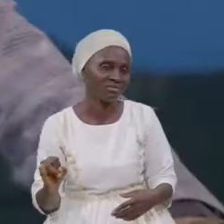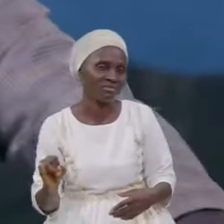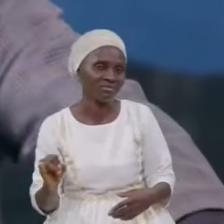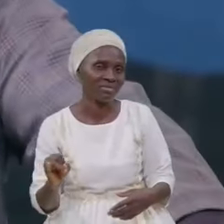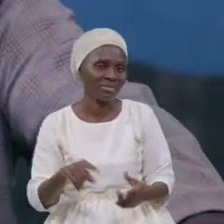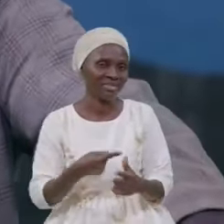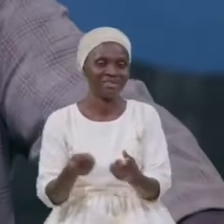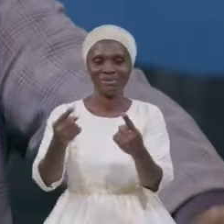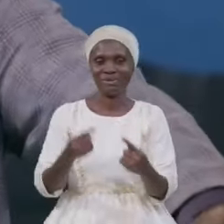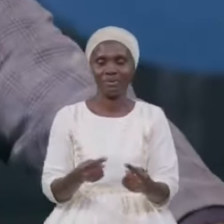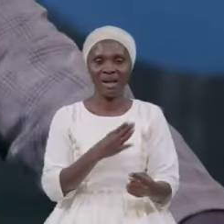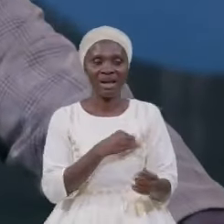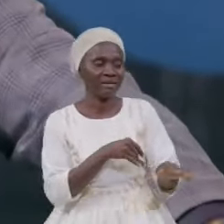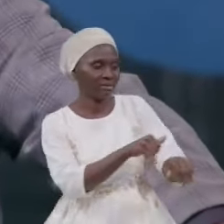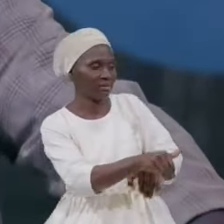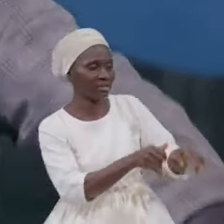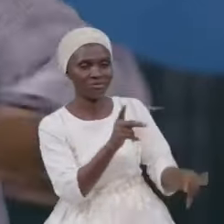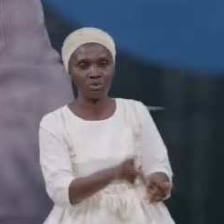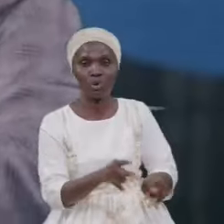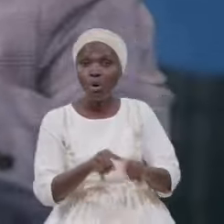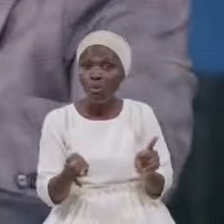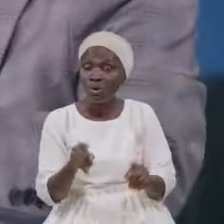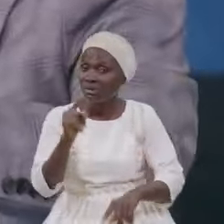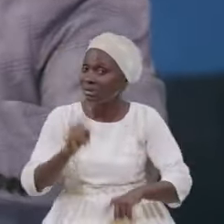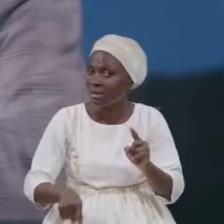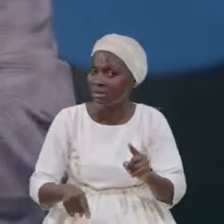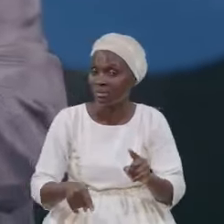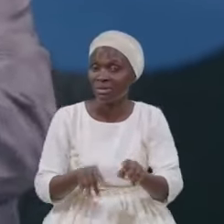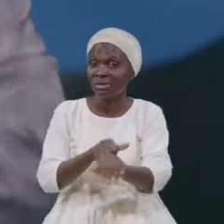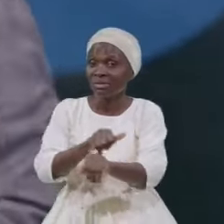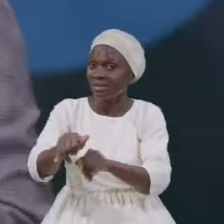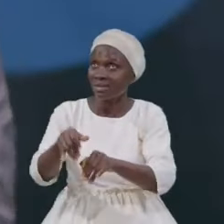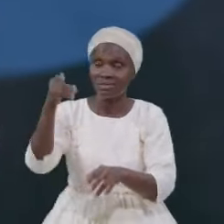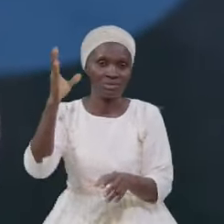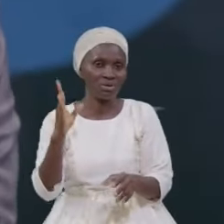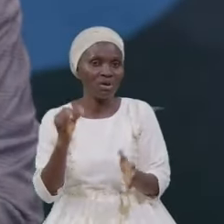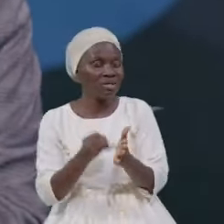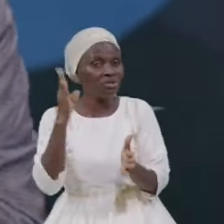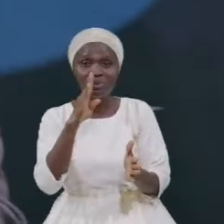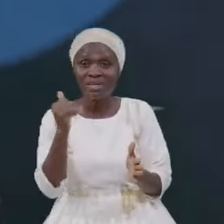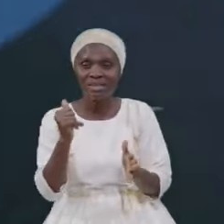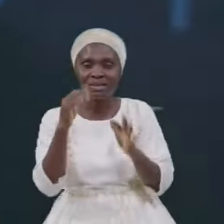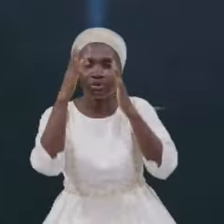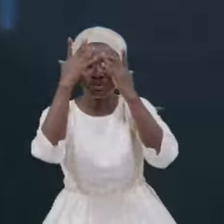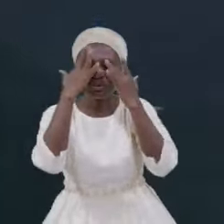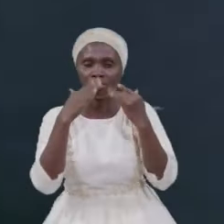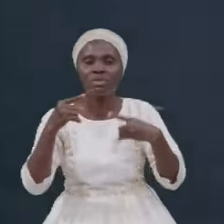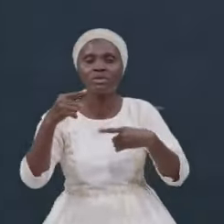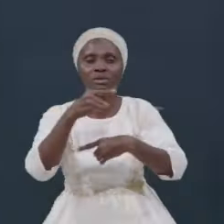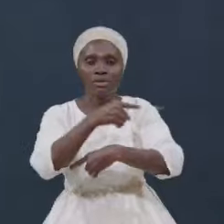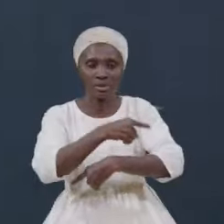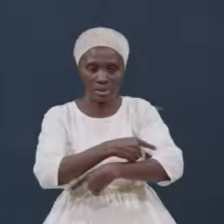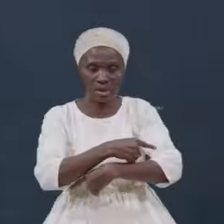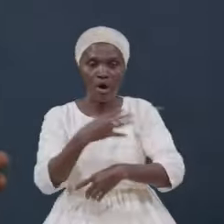be a great gloomy day of reckoning at the gate of God. I